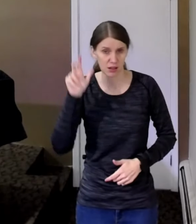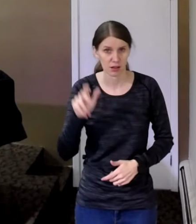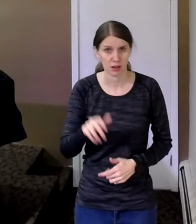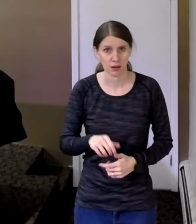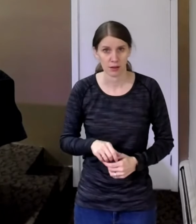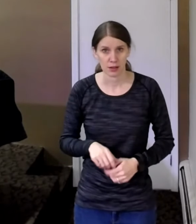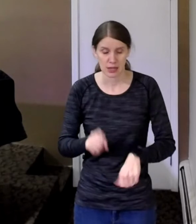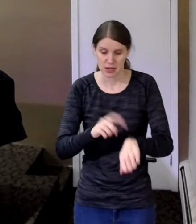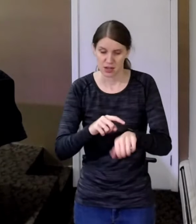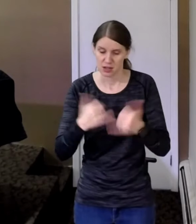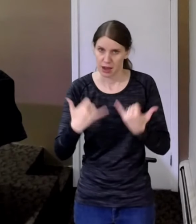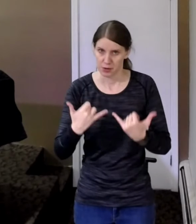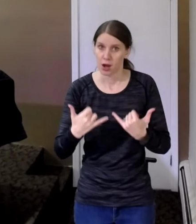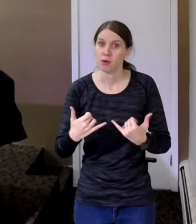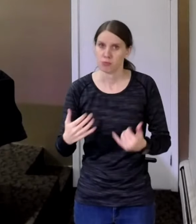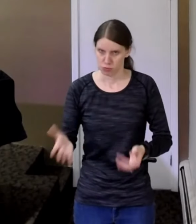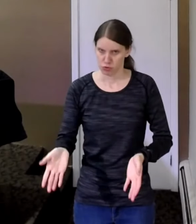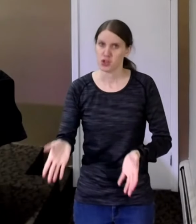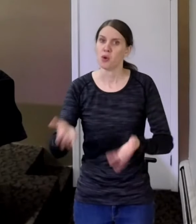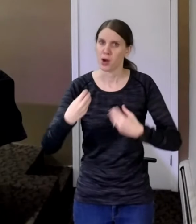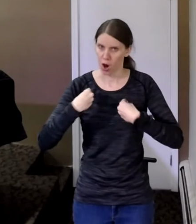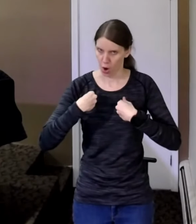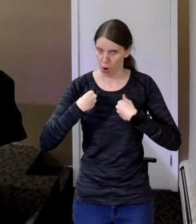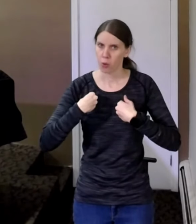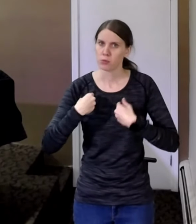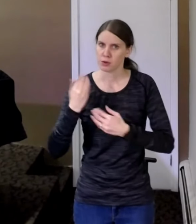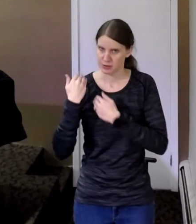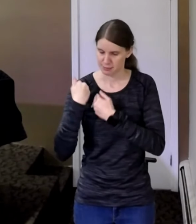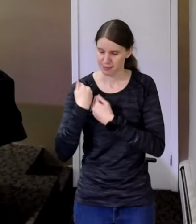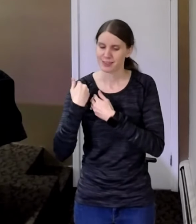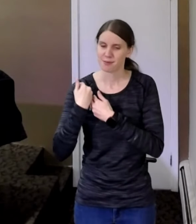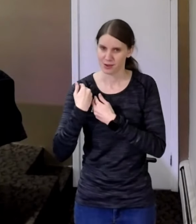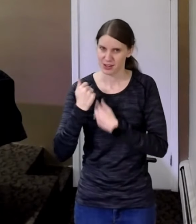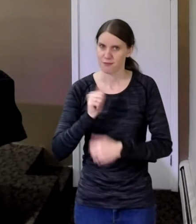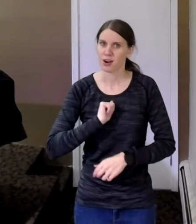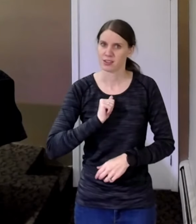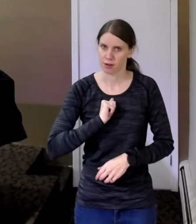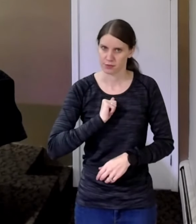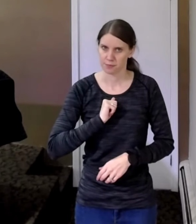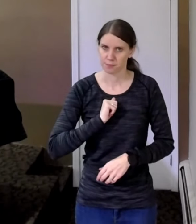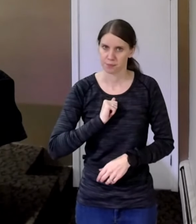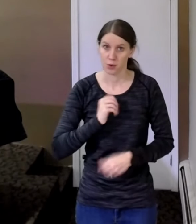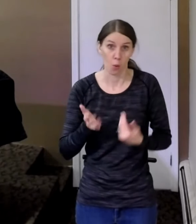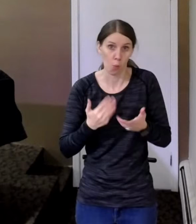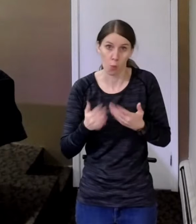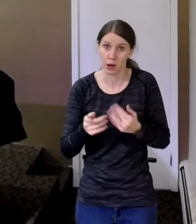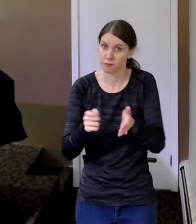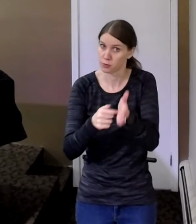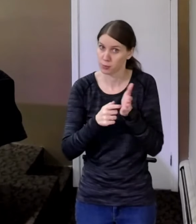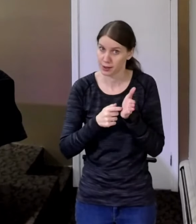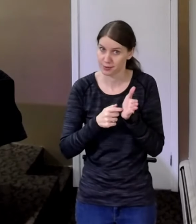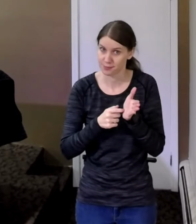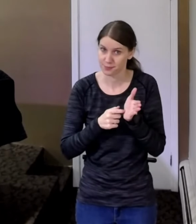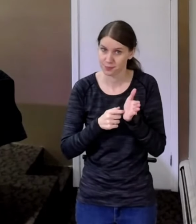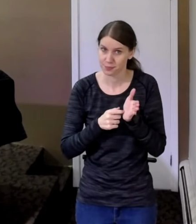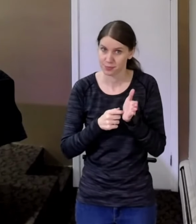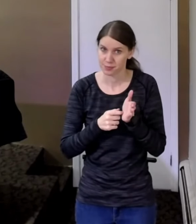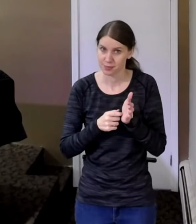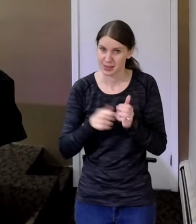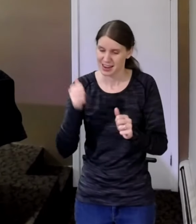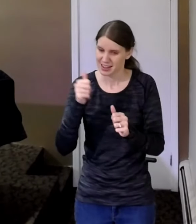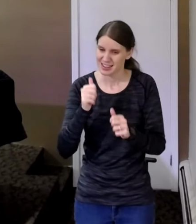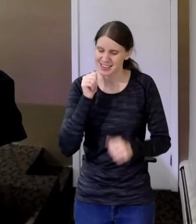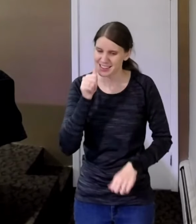It's time we own up. It's time we take responsibility and say, whatever it takes, every single